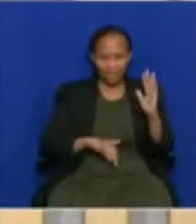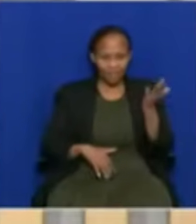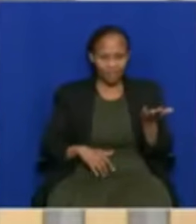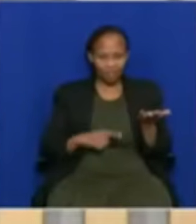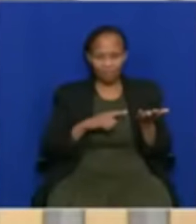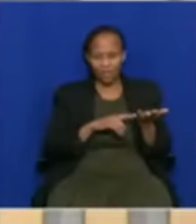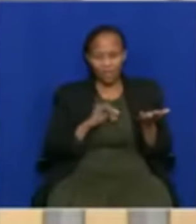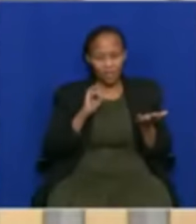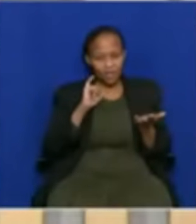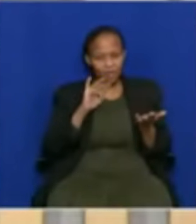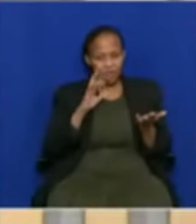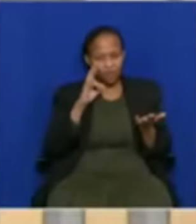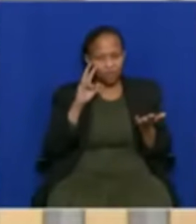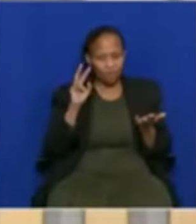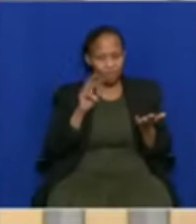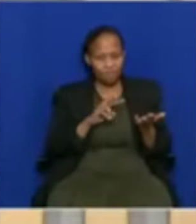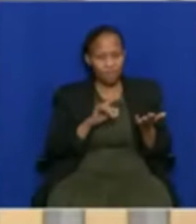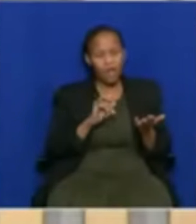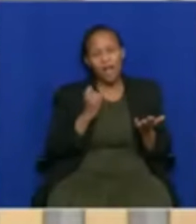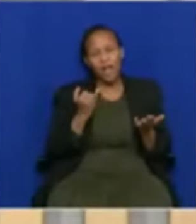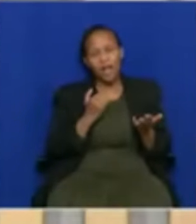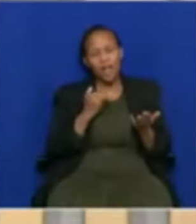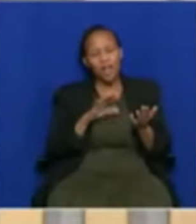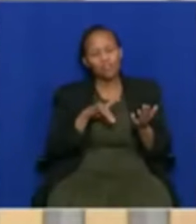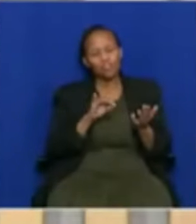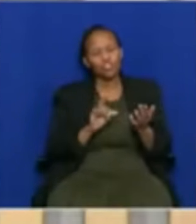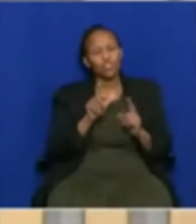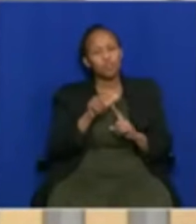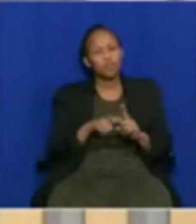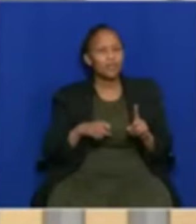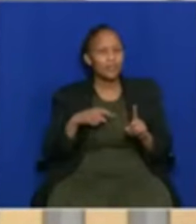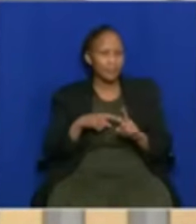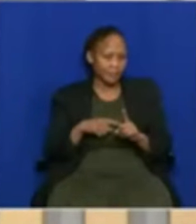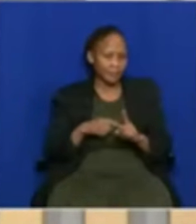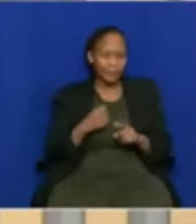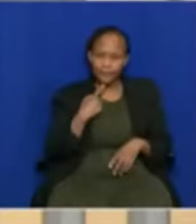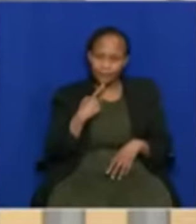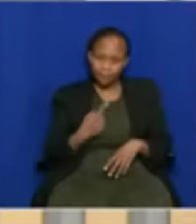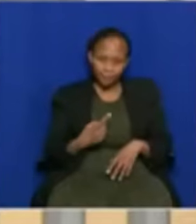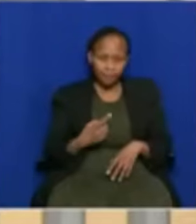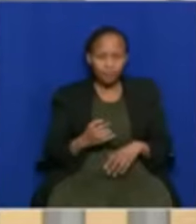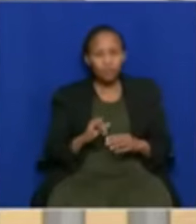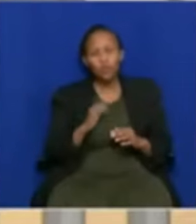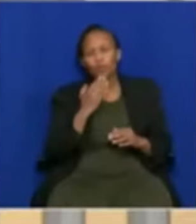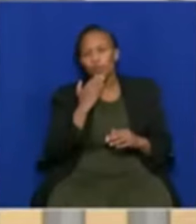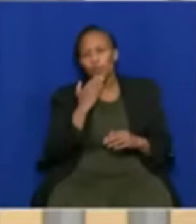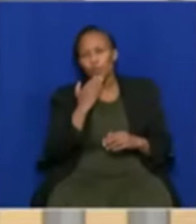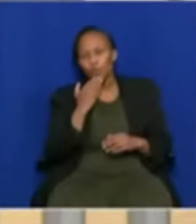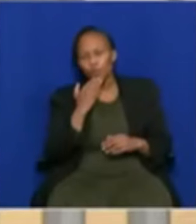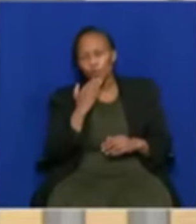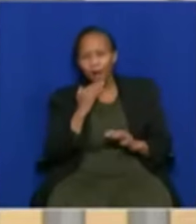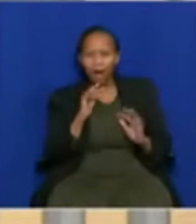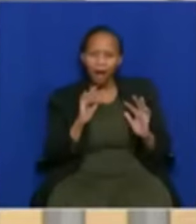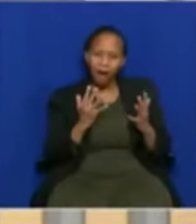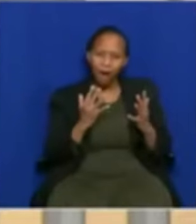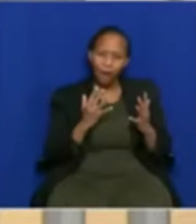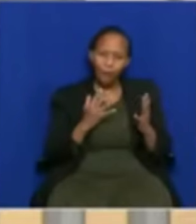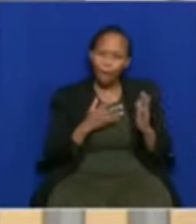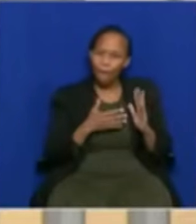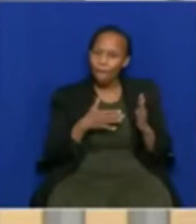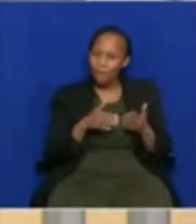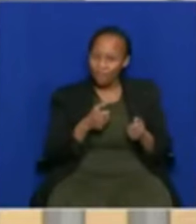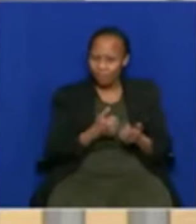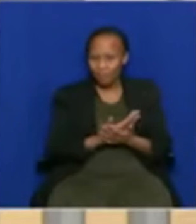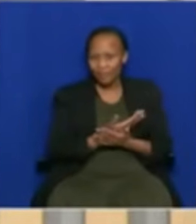Chair mentioned, there's the who and how that's not here. So when I look at that now, I take that